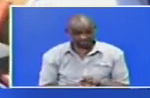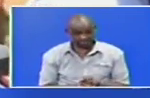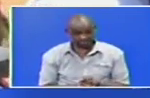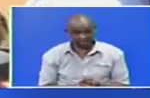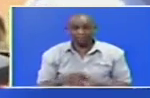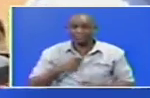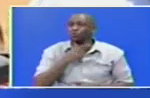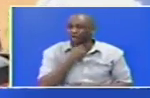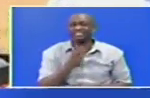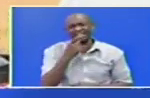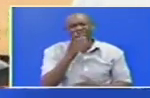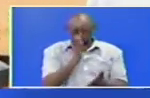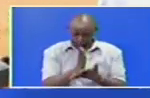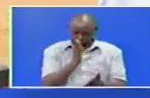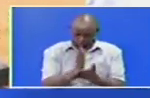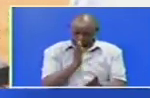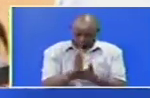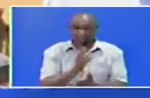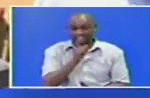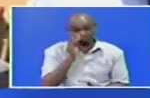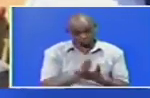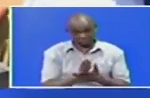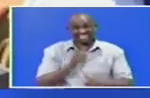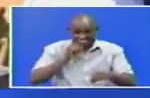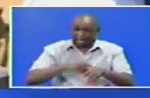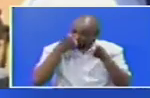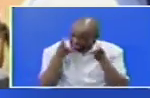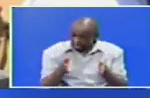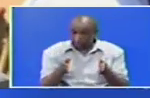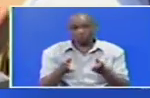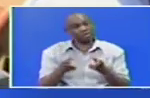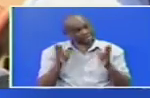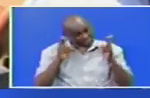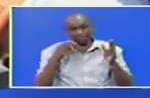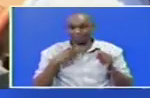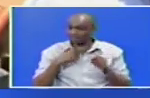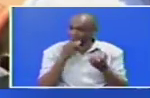here, that one I can assure you folks, this time mtaona kazi vile inafanyika.